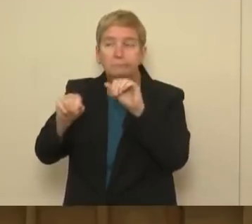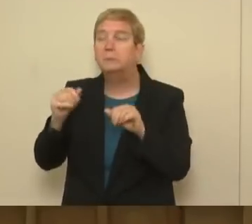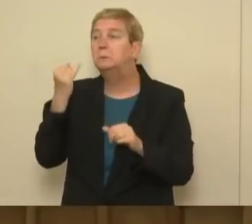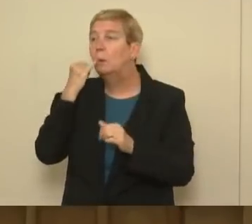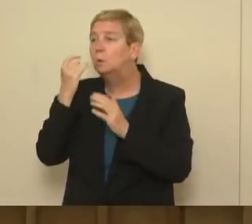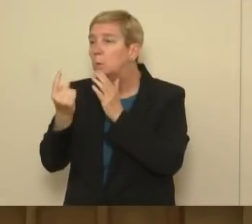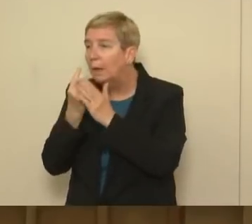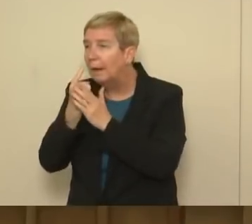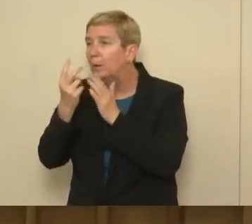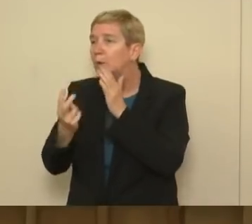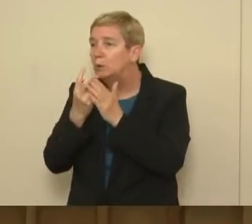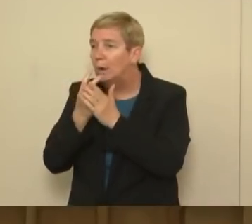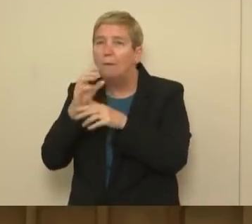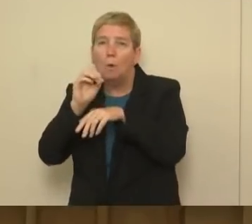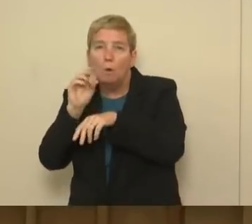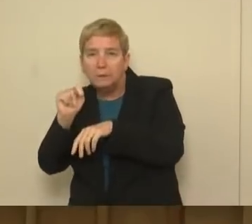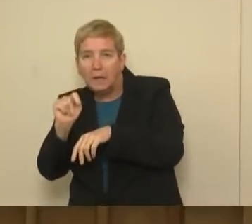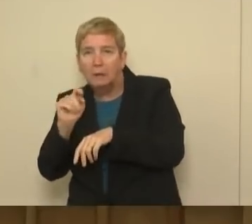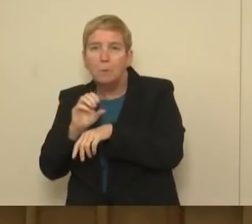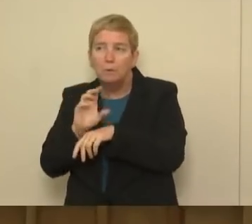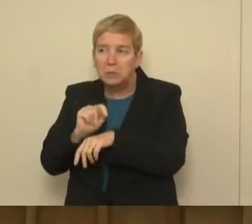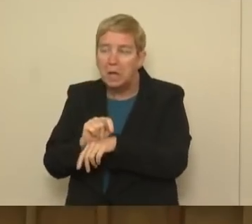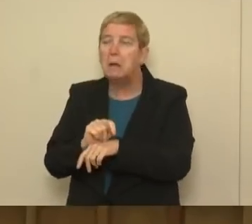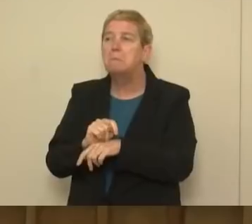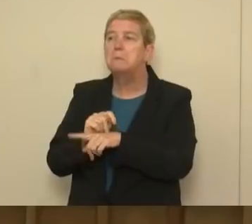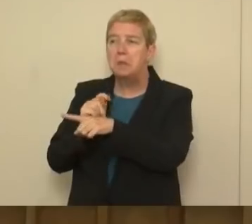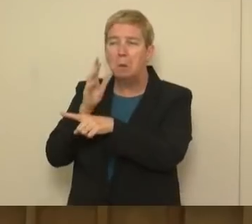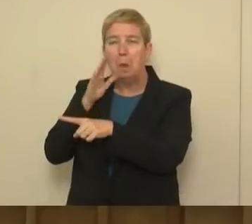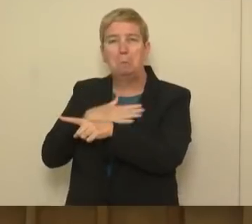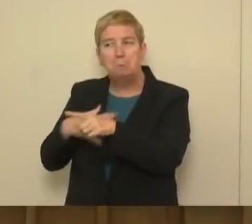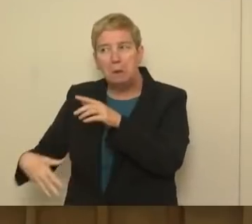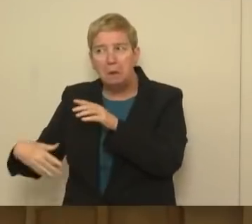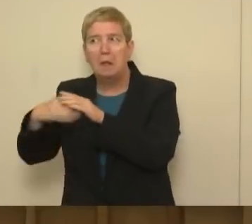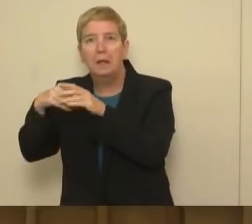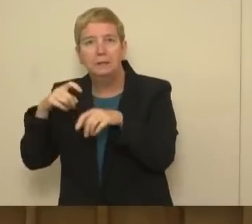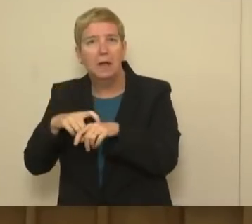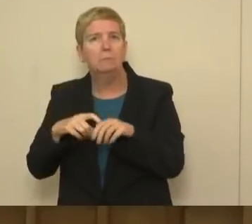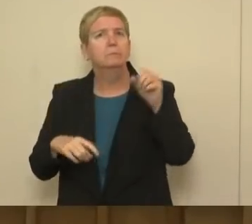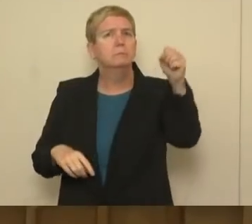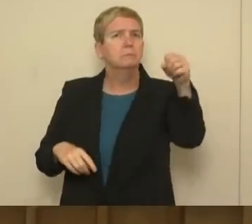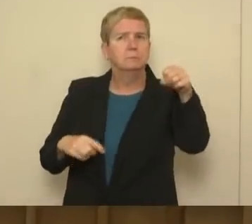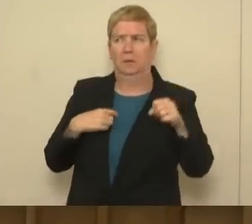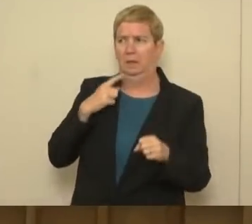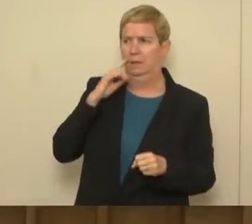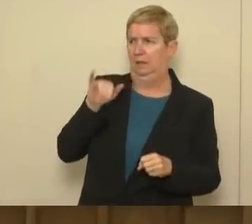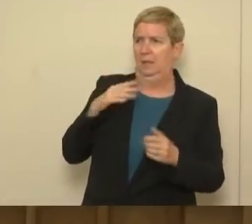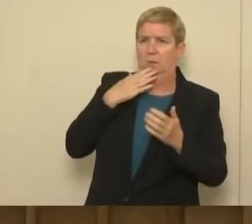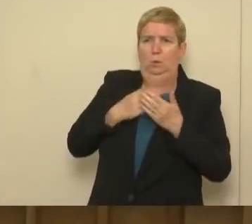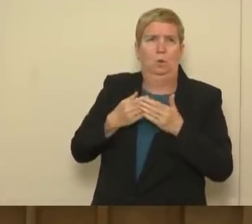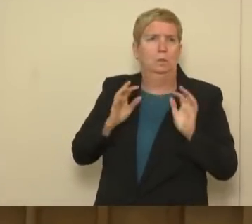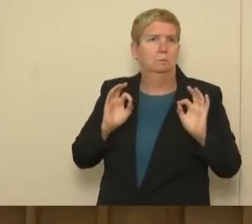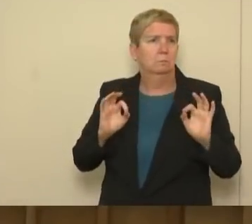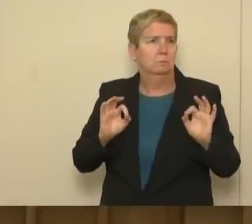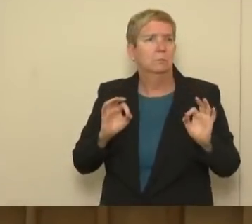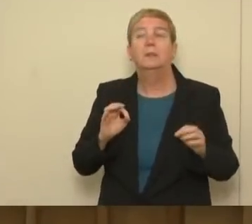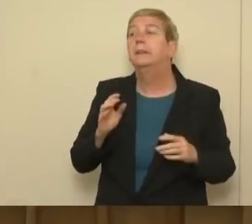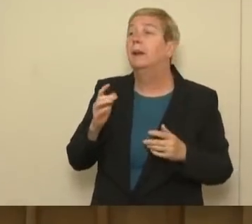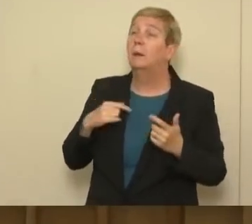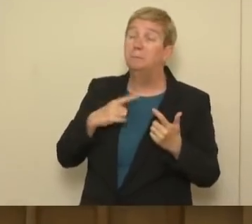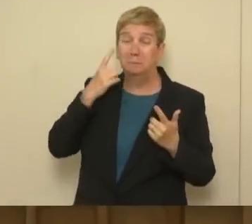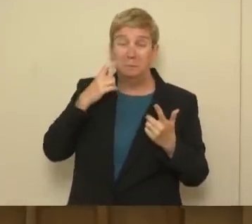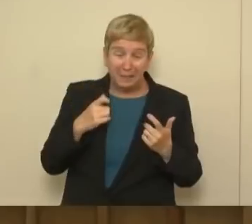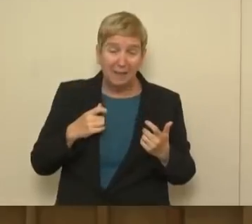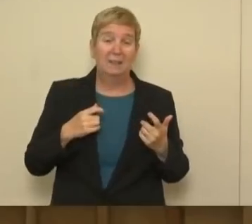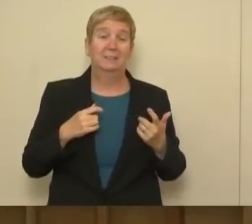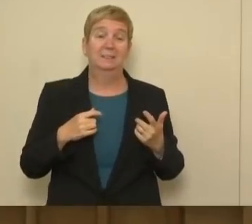extra hours to find it. I think it's a good way for Census to make up for the fact in some ways